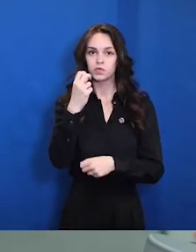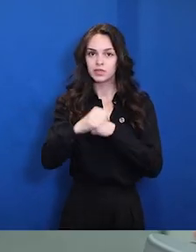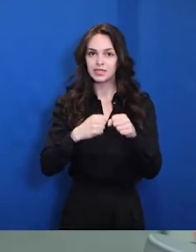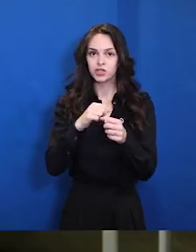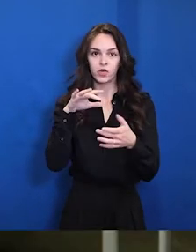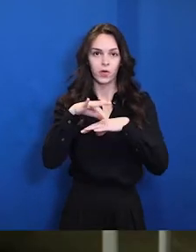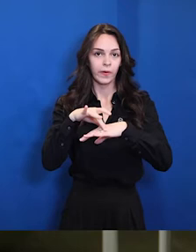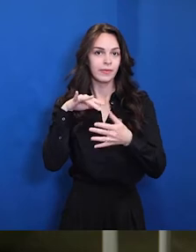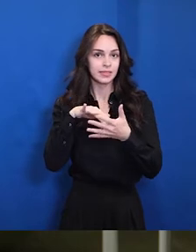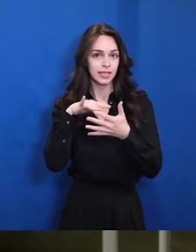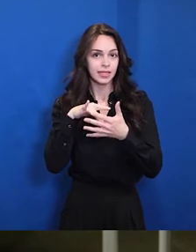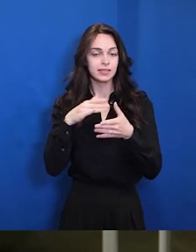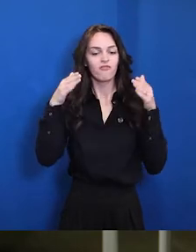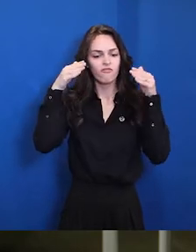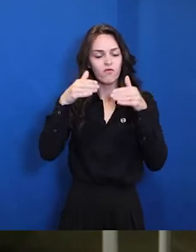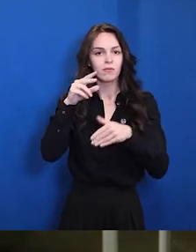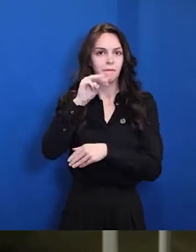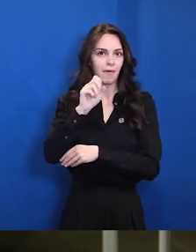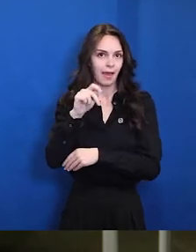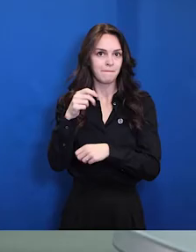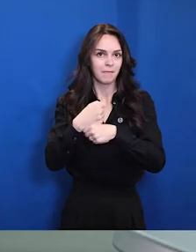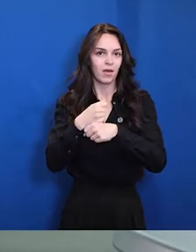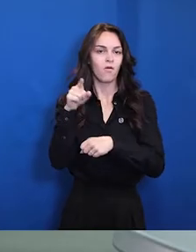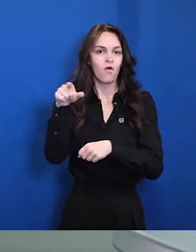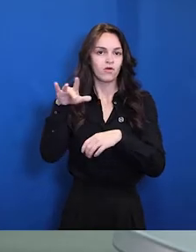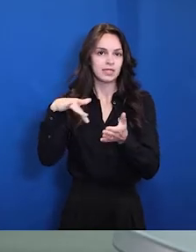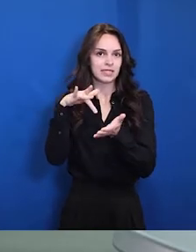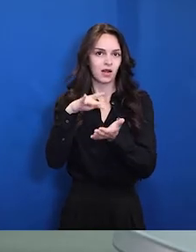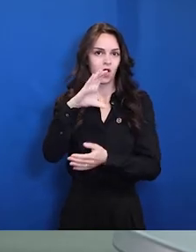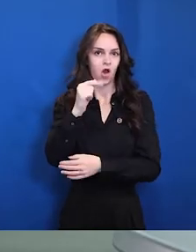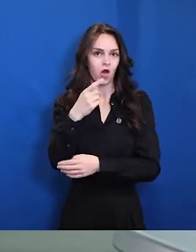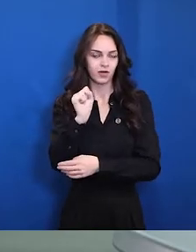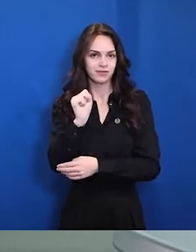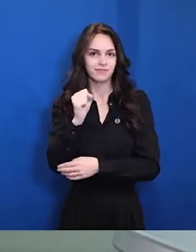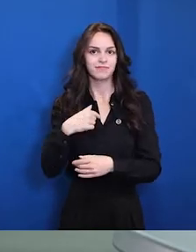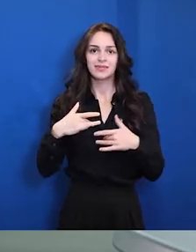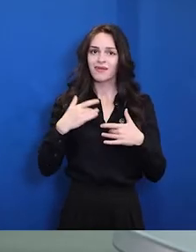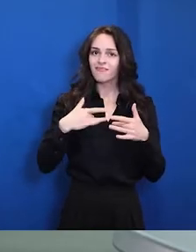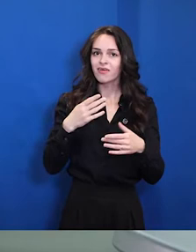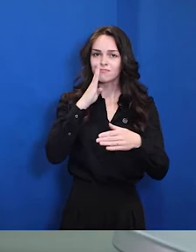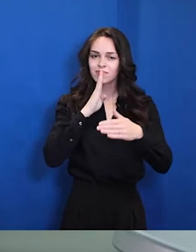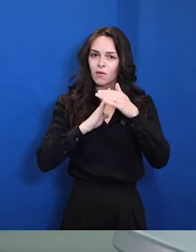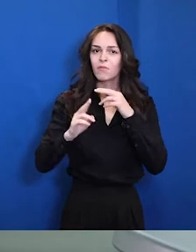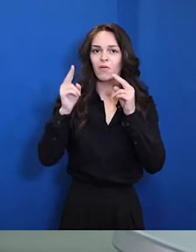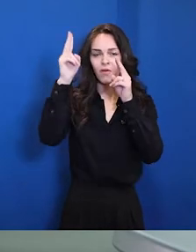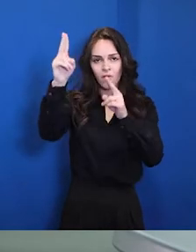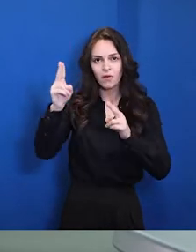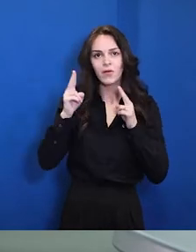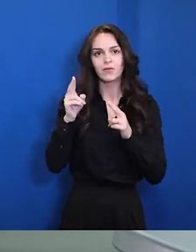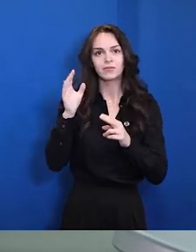science program, cartography concentration at Cox. Today, I'm very humbled and honored to be